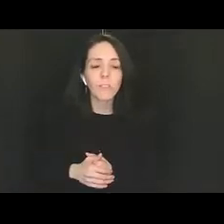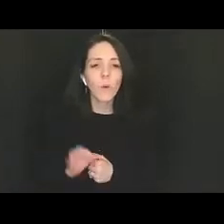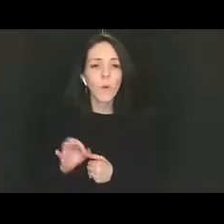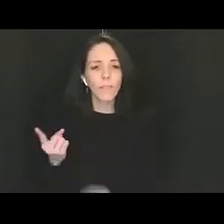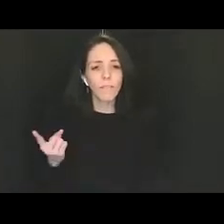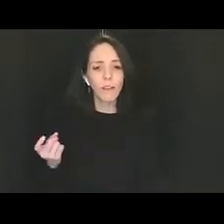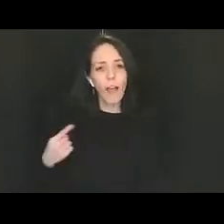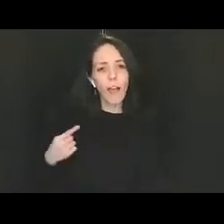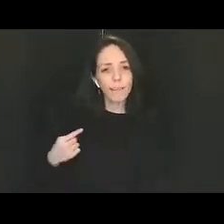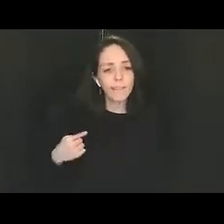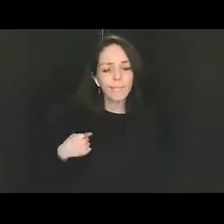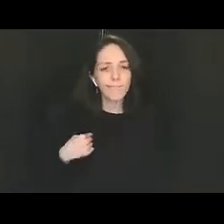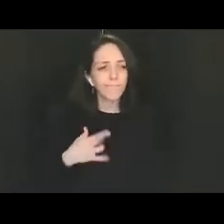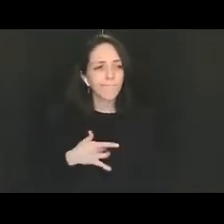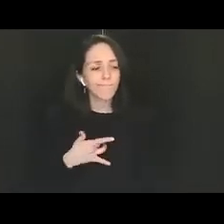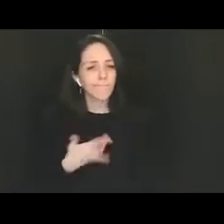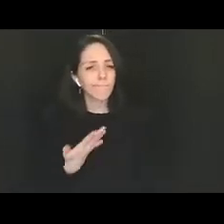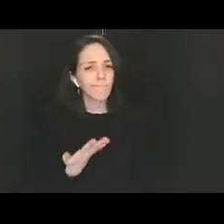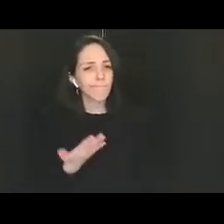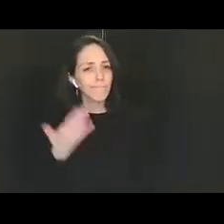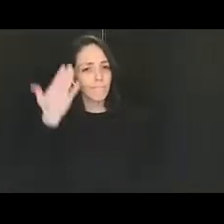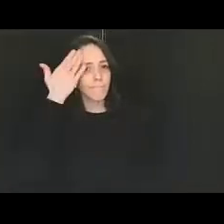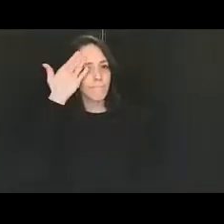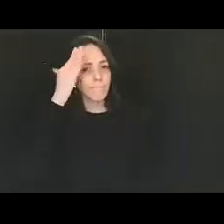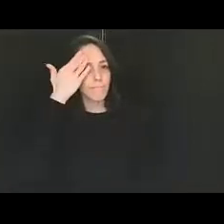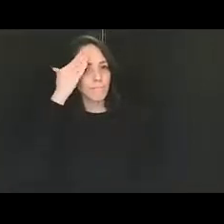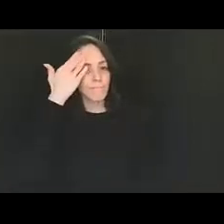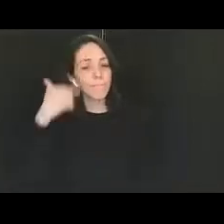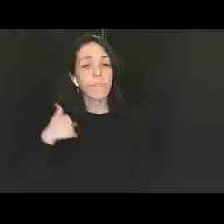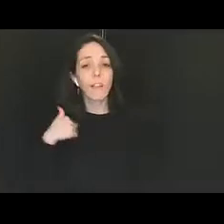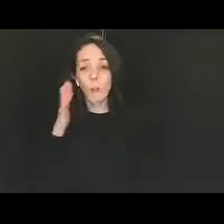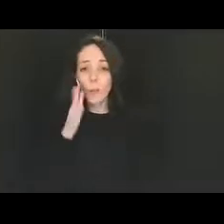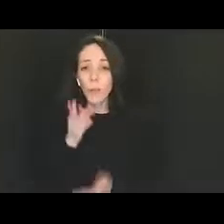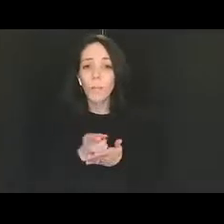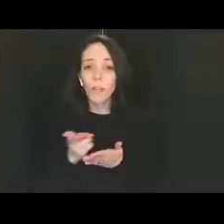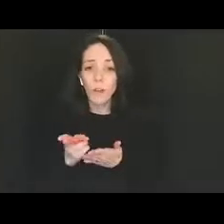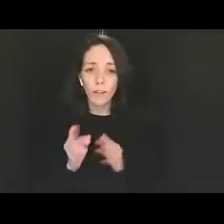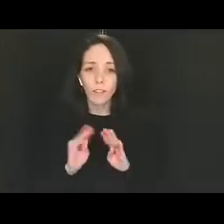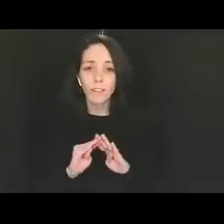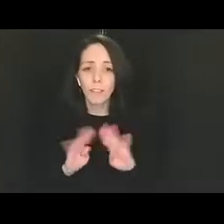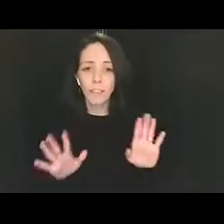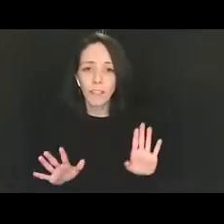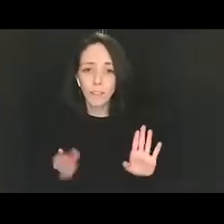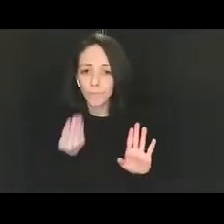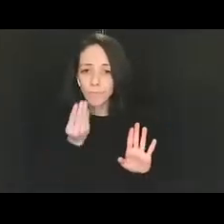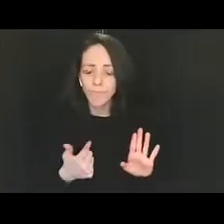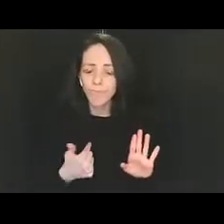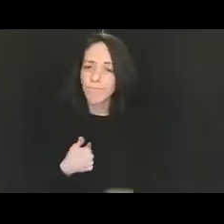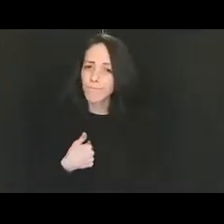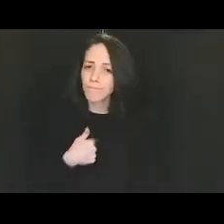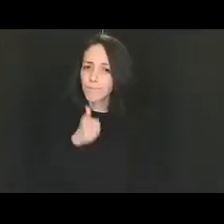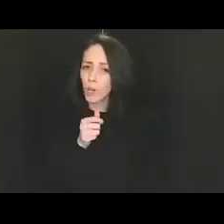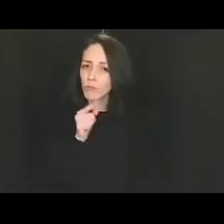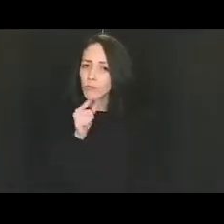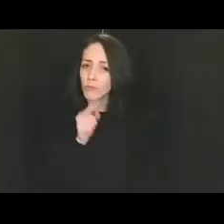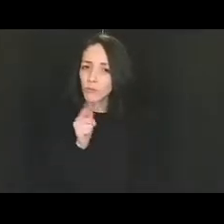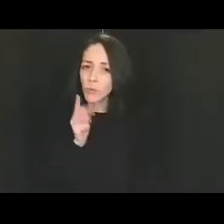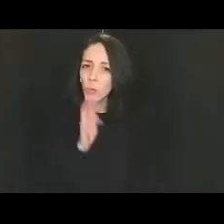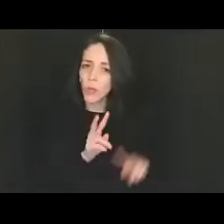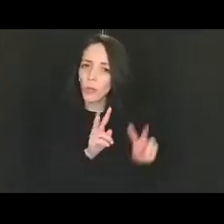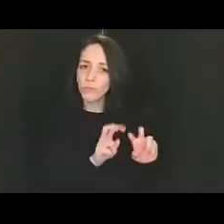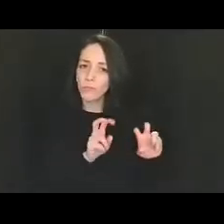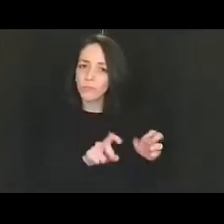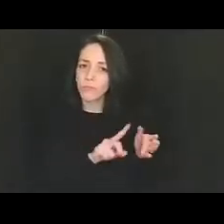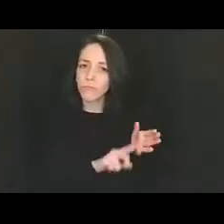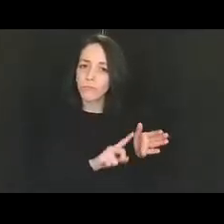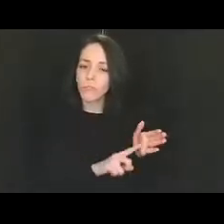question, I'm happy to say that we'll take it back, and the staff will provide the an actual answer. But I'm